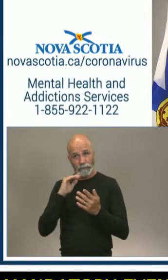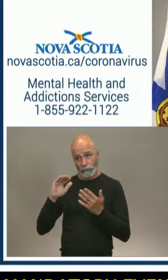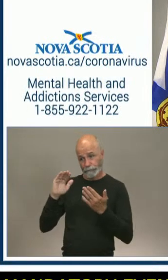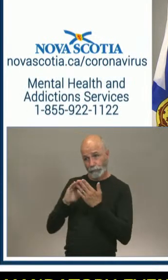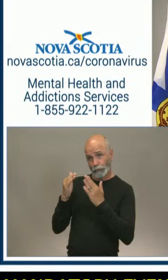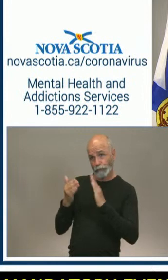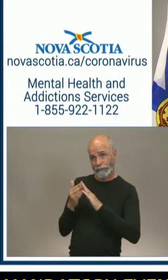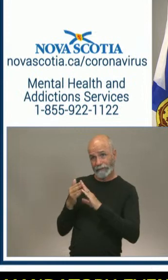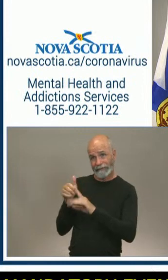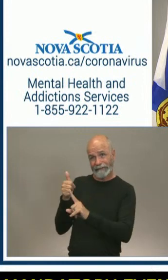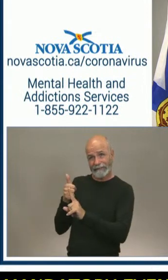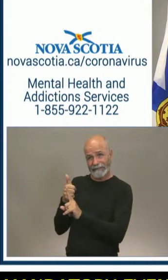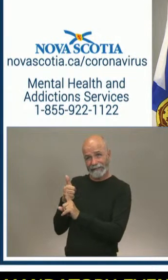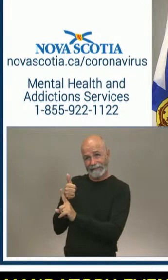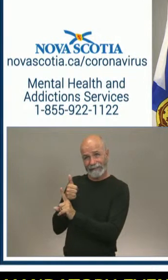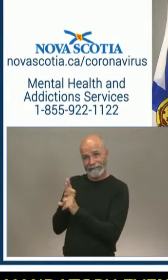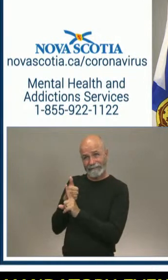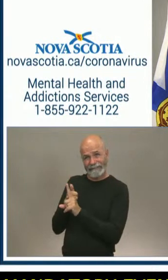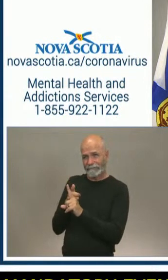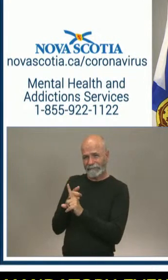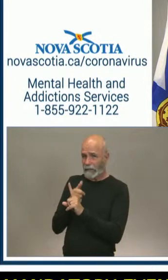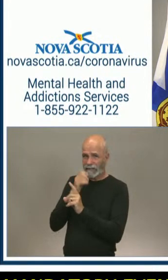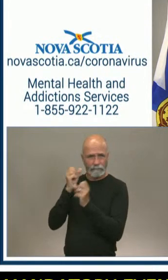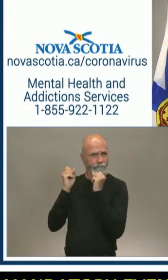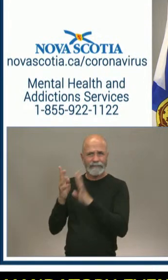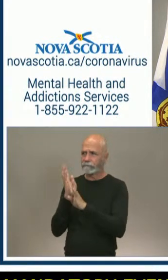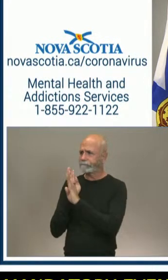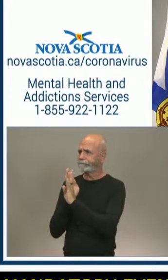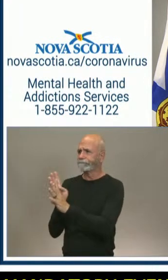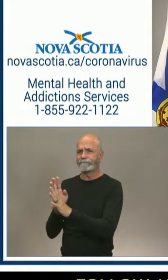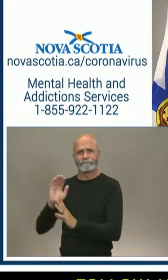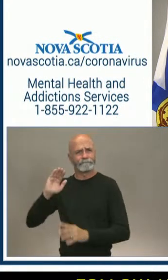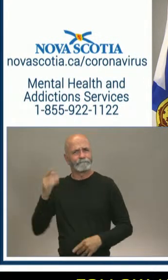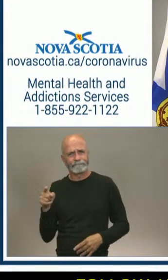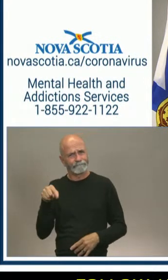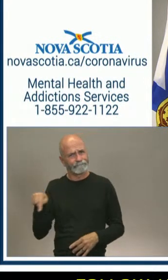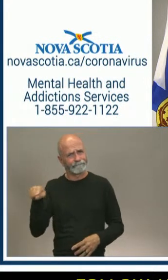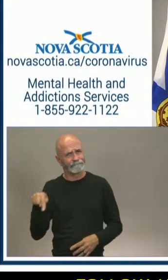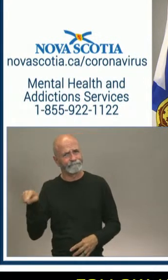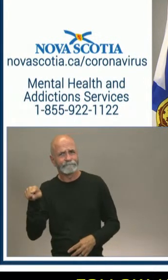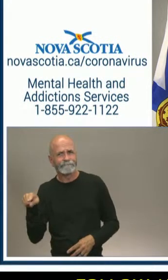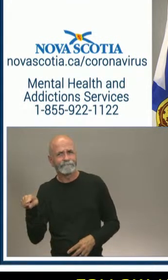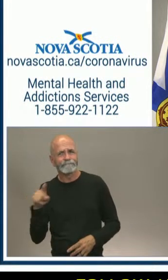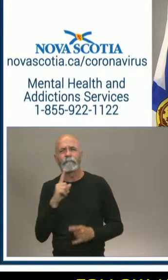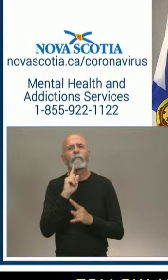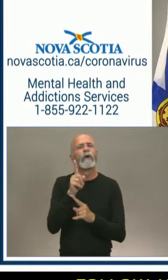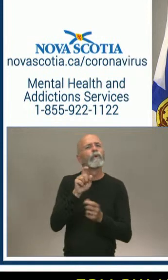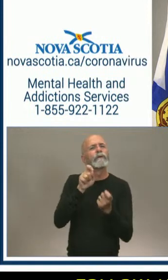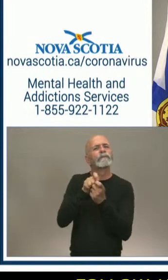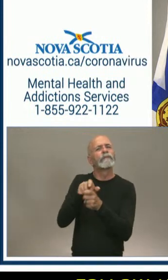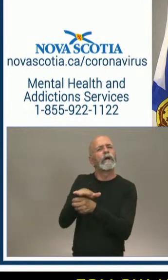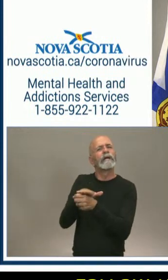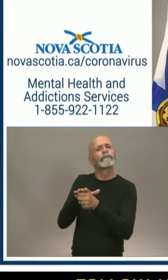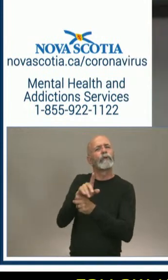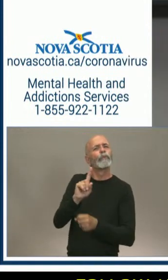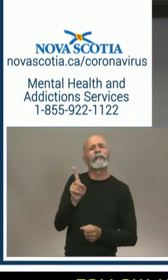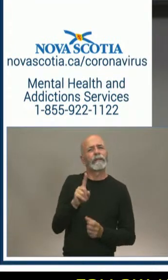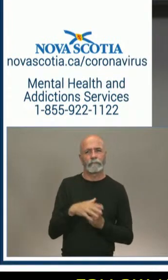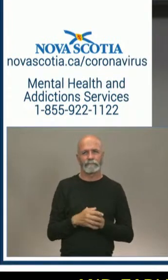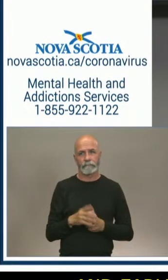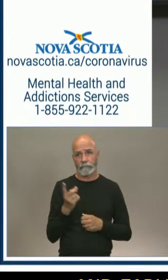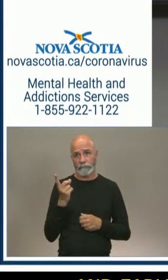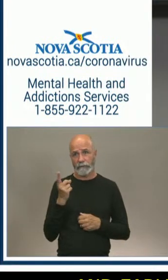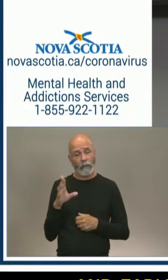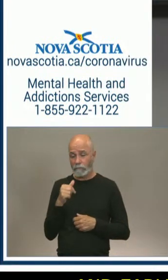vaccines, trending downward, and you had to sort of intervene. I was wondering if you could specify where you saw that problem. So I don't have the detail. I don't